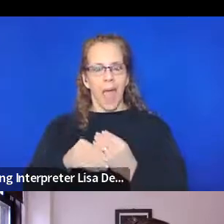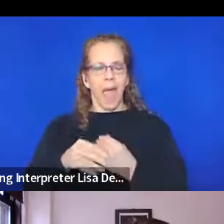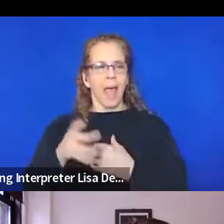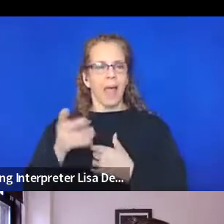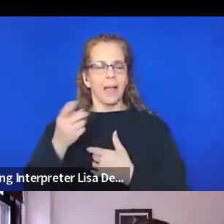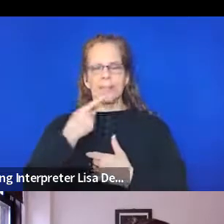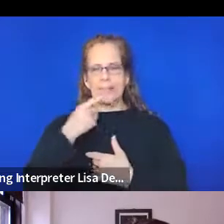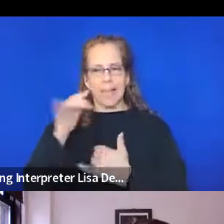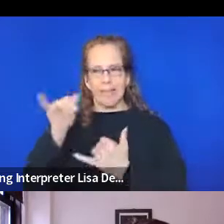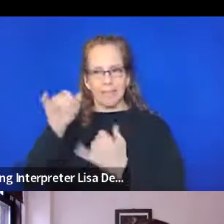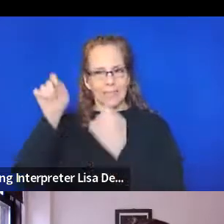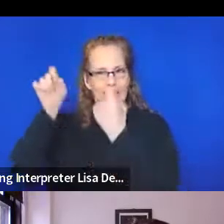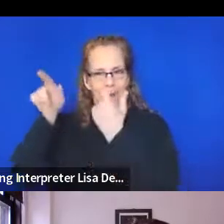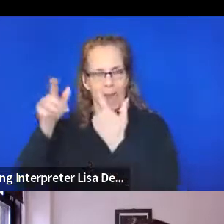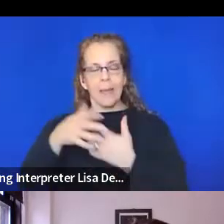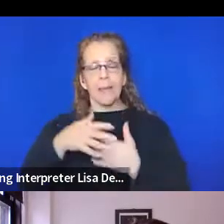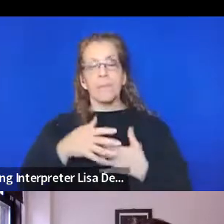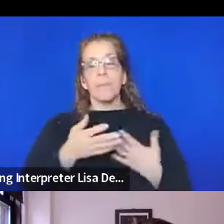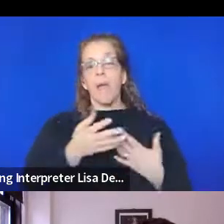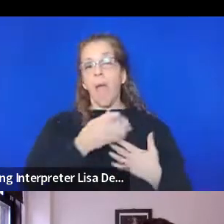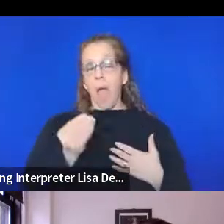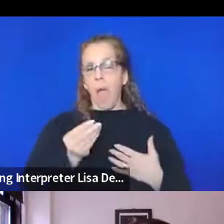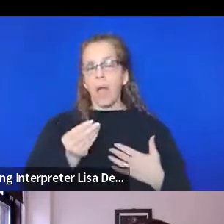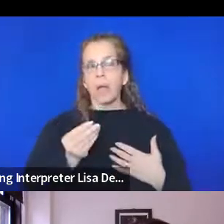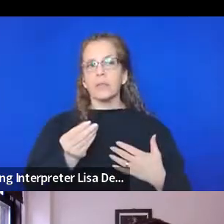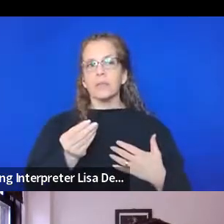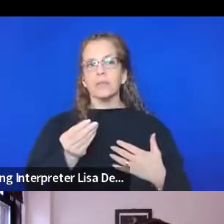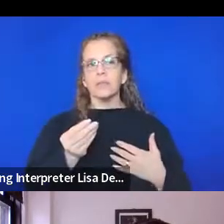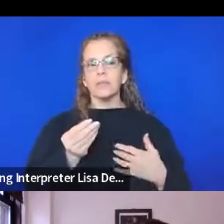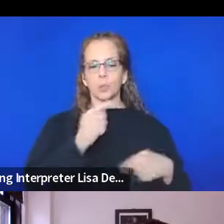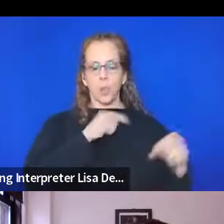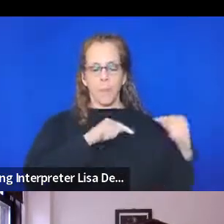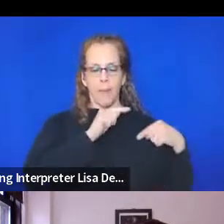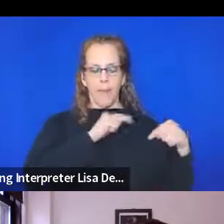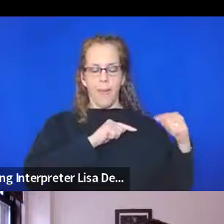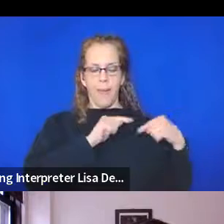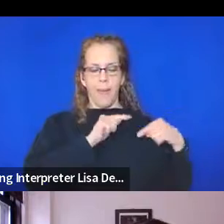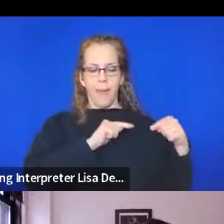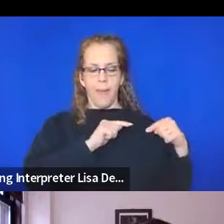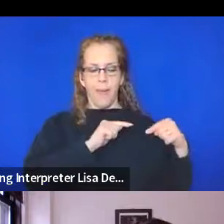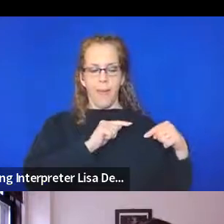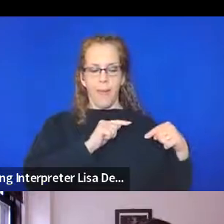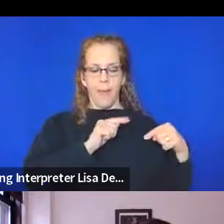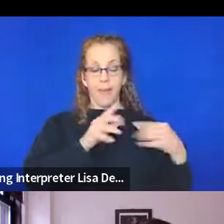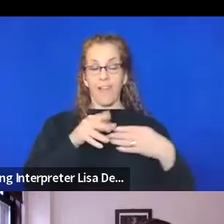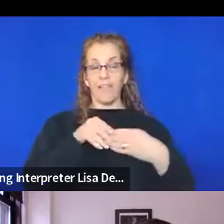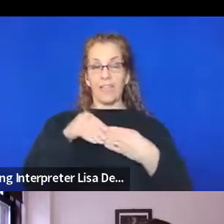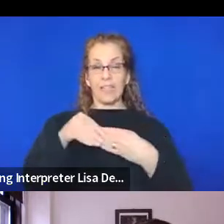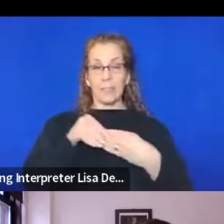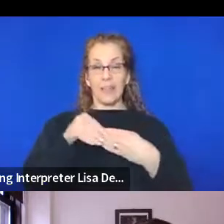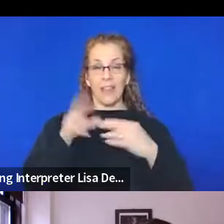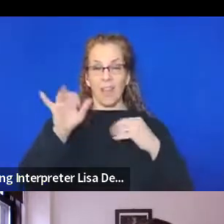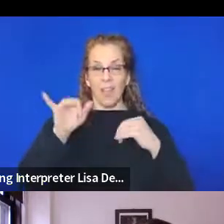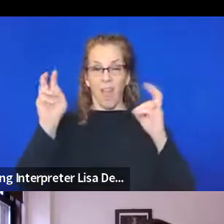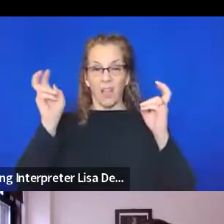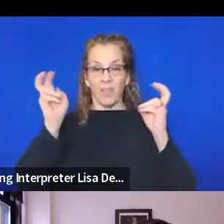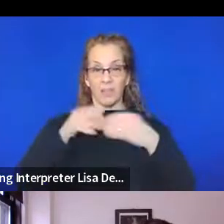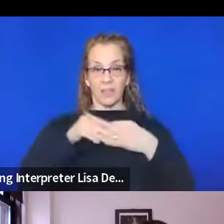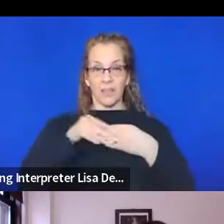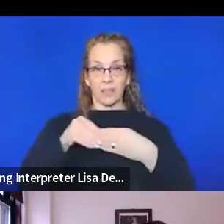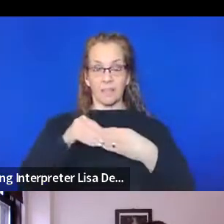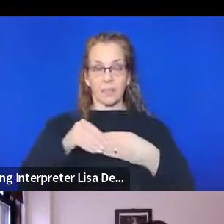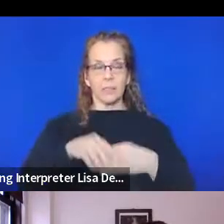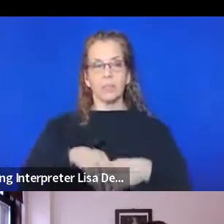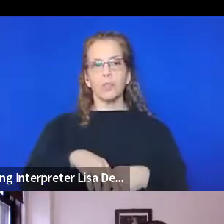whatever you, going back to the idea of flexibility, you know, just